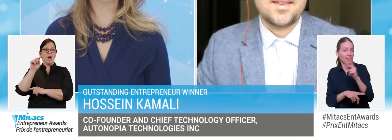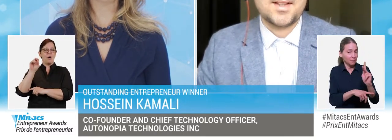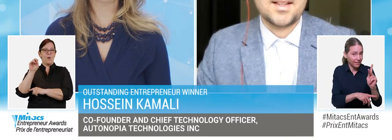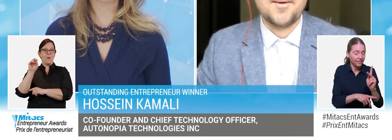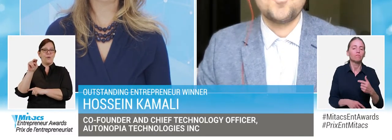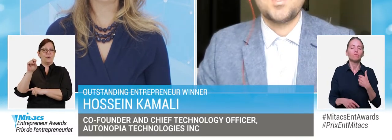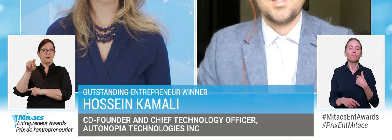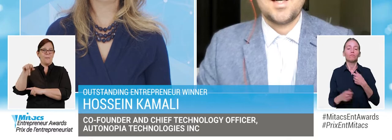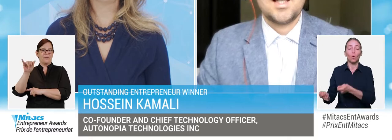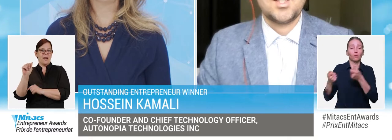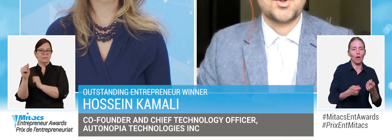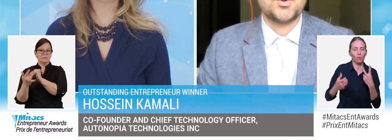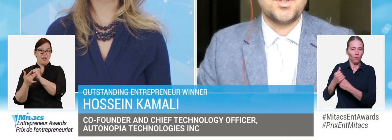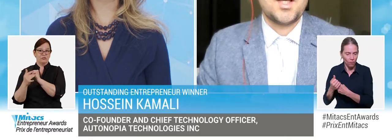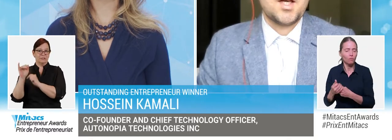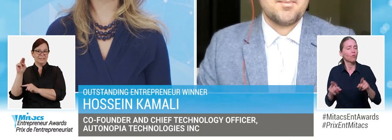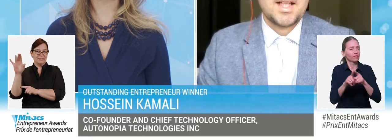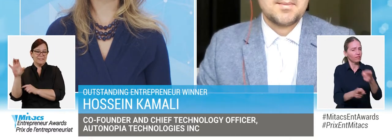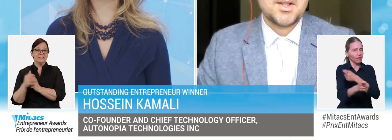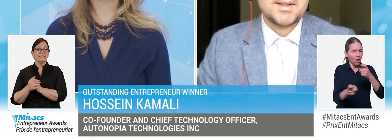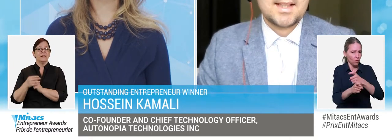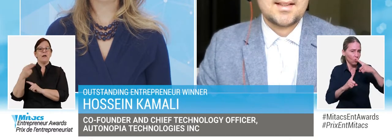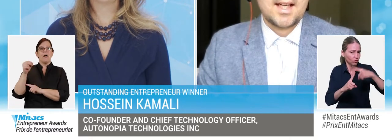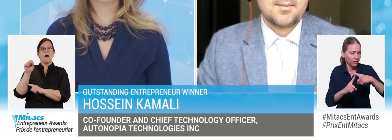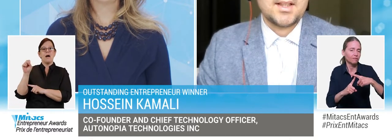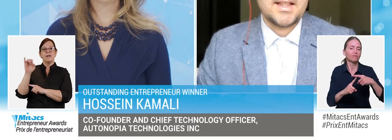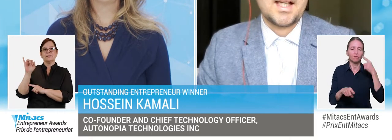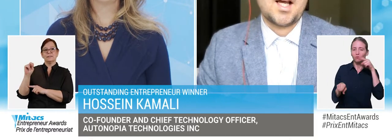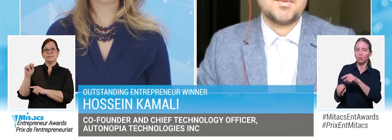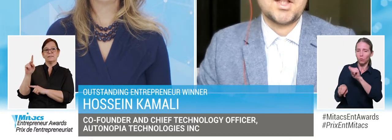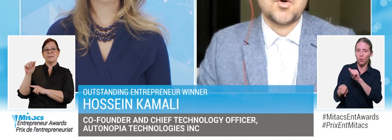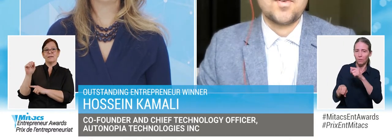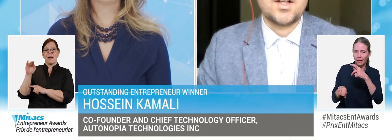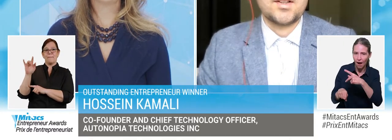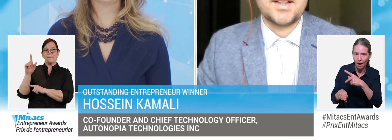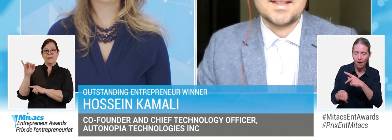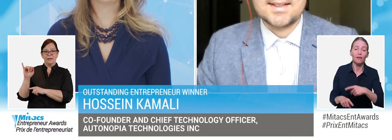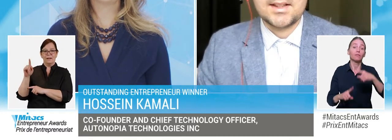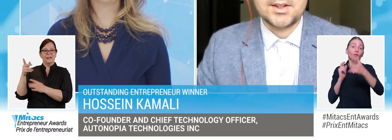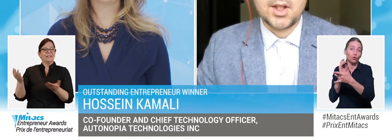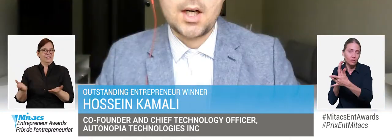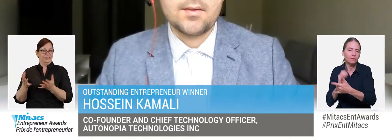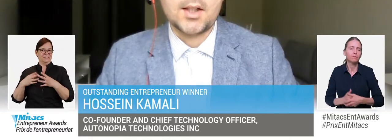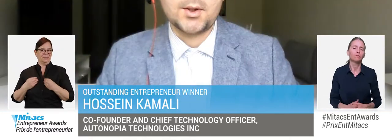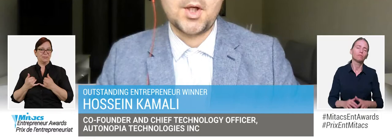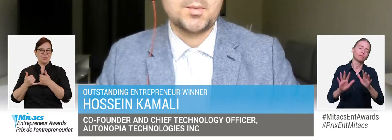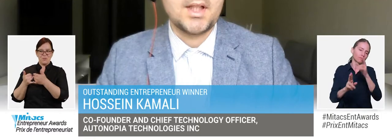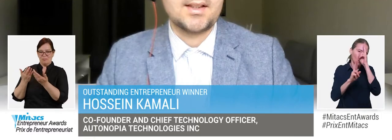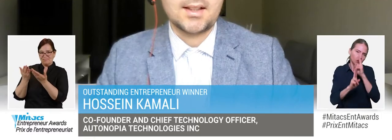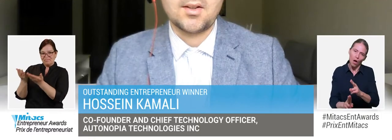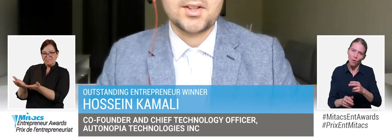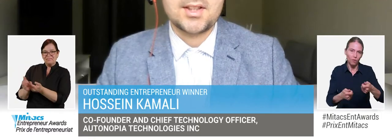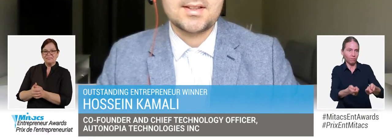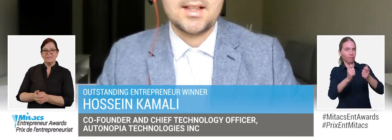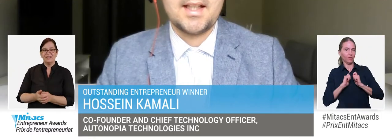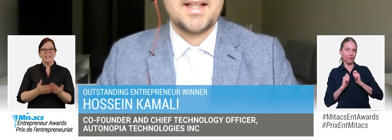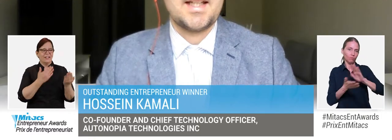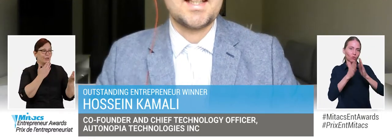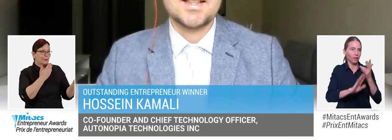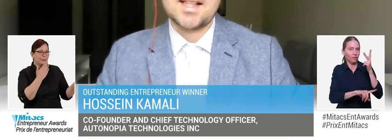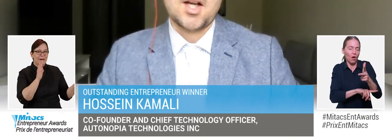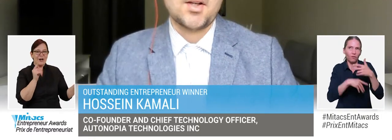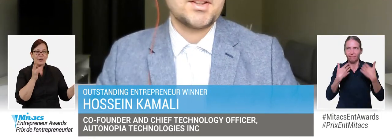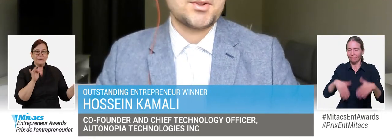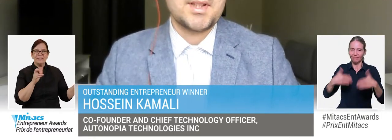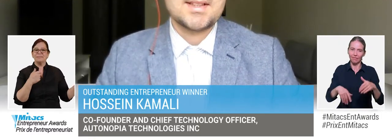Thank you, Catherine. Hello, my name is Hussein Kamali and I'm the co-founder and CTO of Autonopia Technologies.